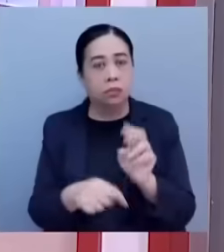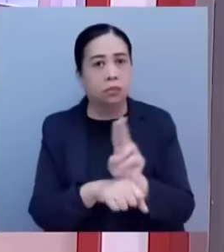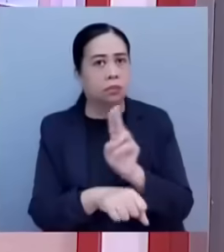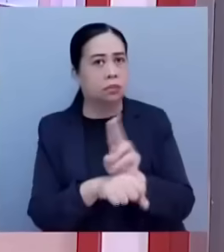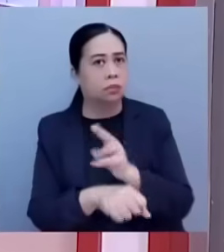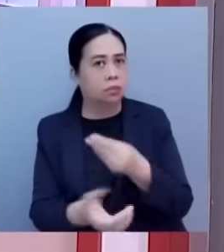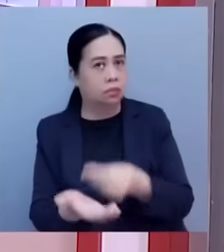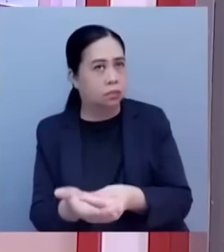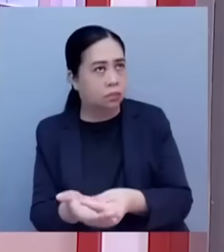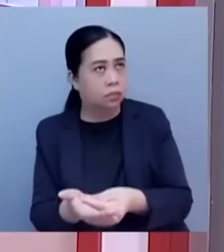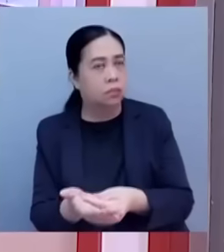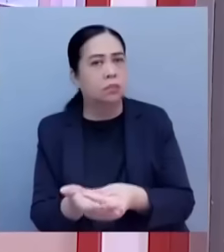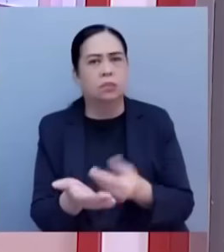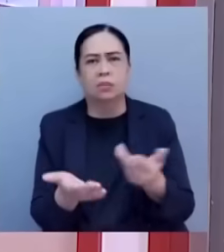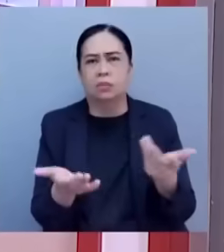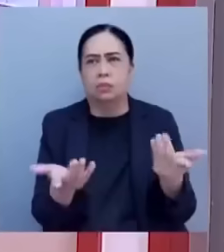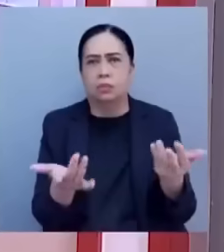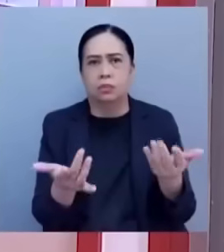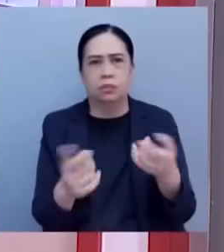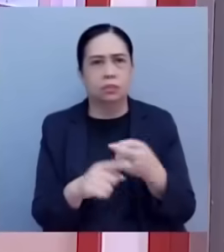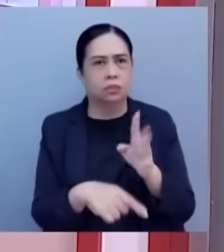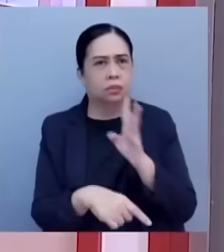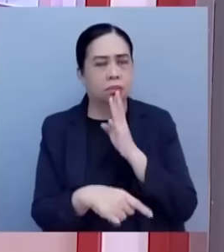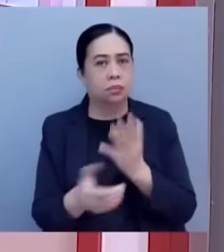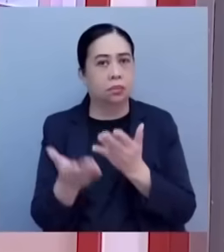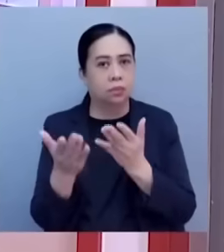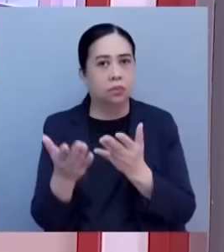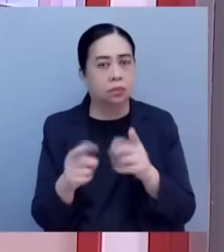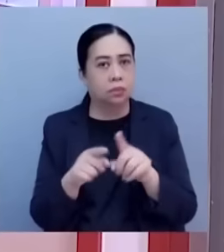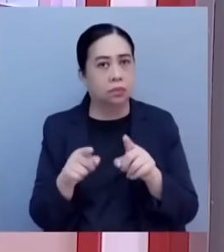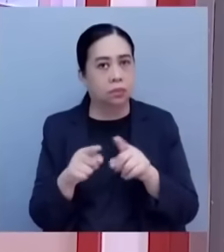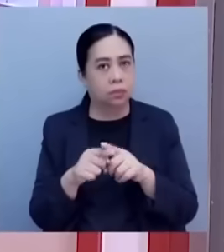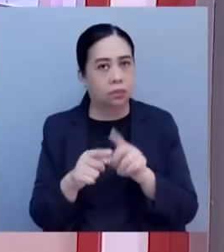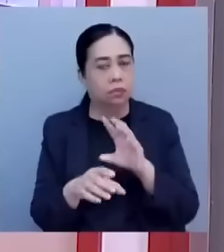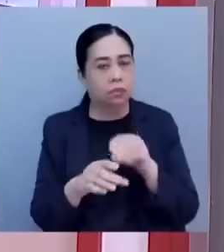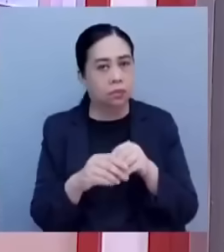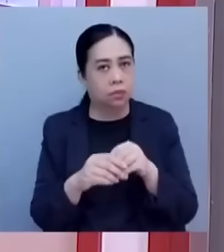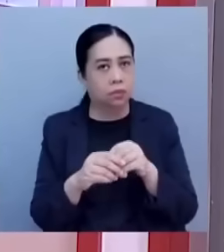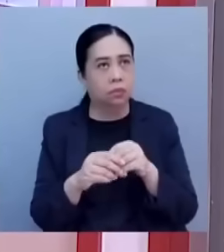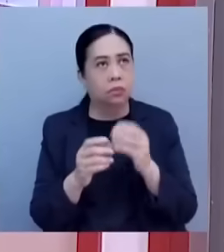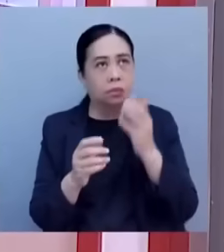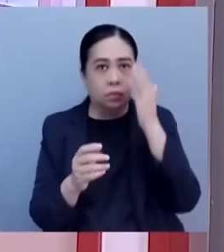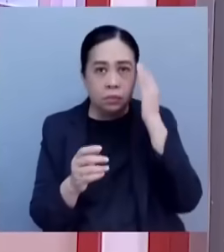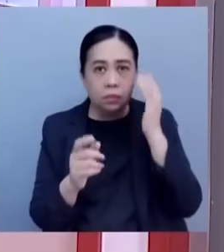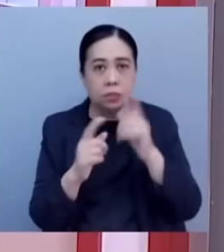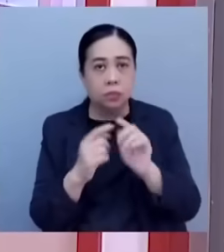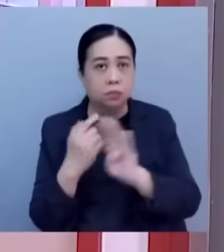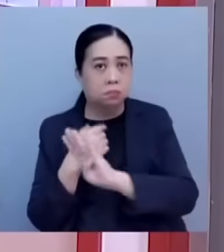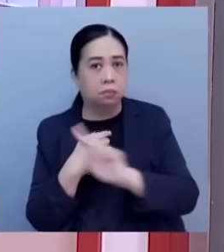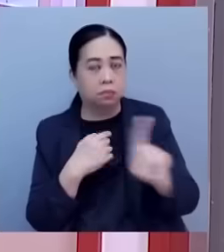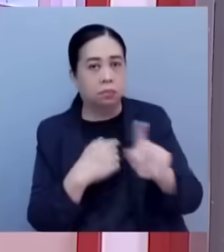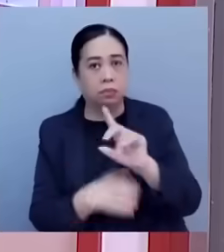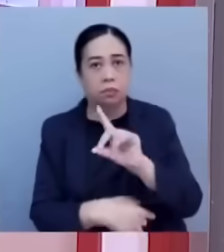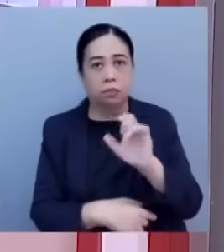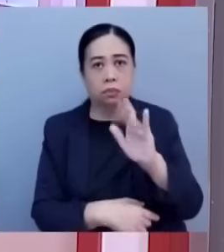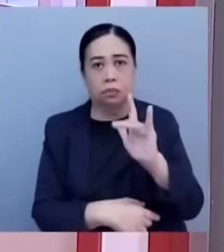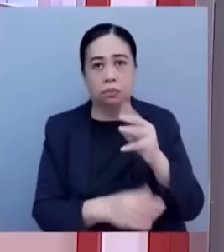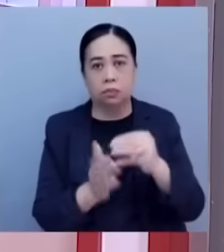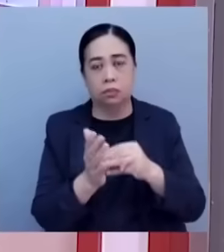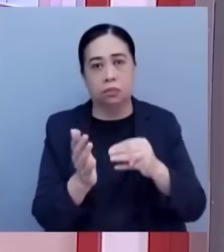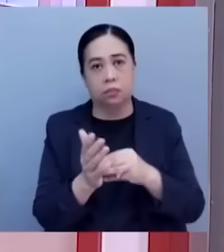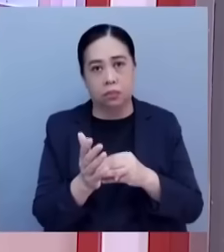and based on your petition, you're also part of the prayer is also to return the 125 million